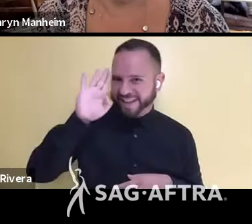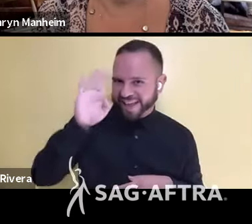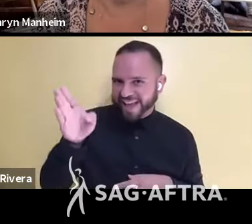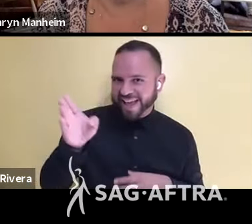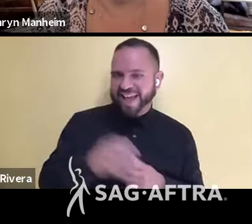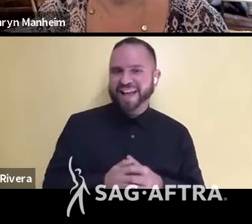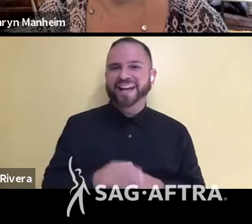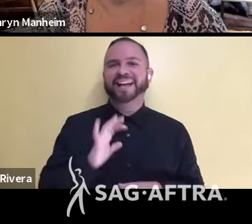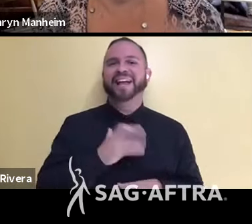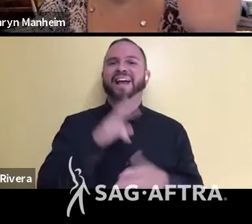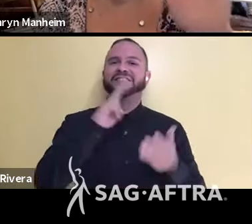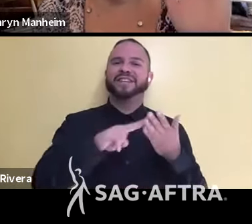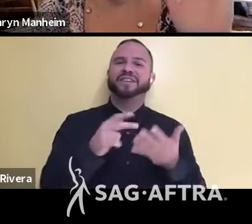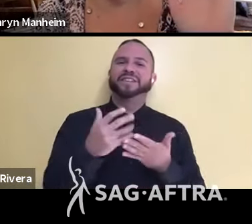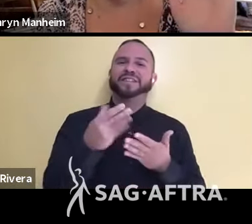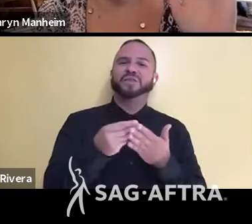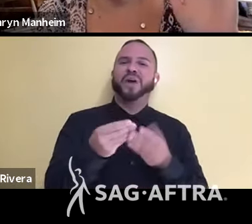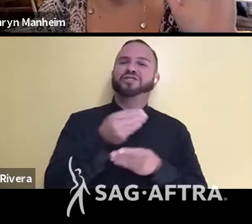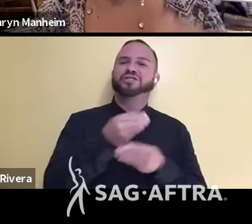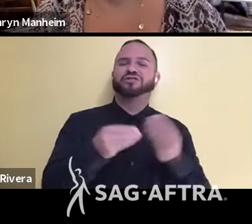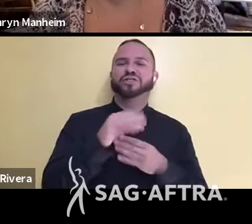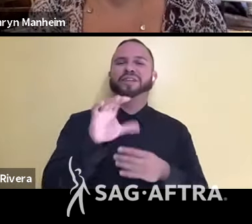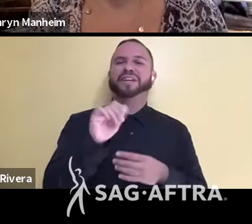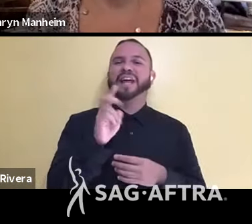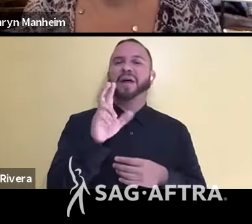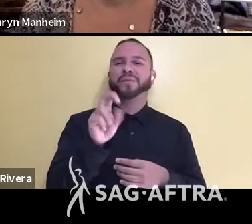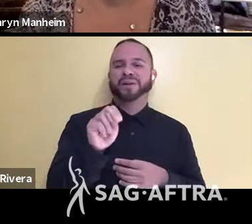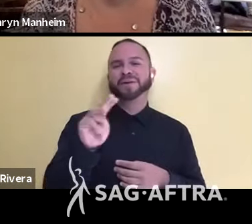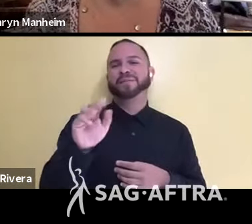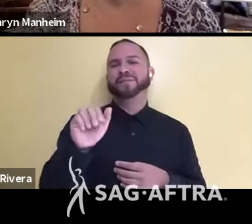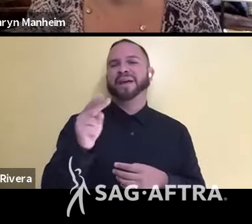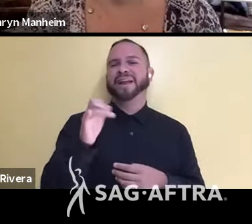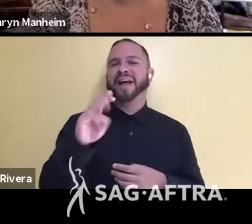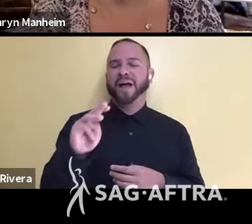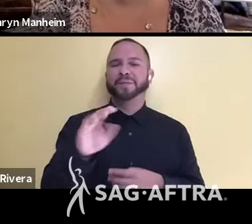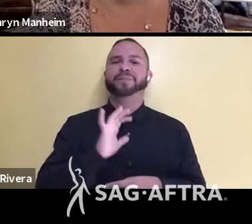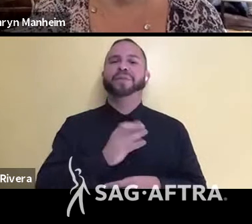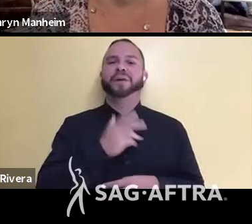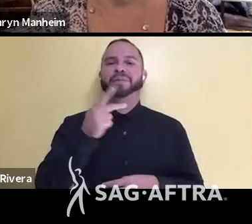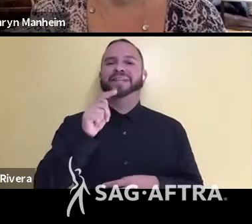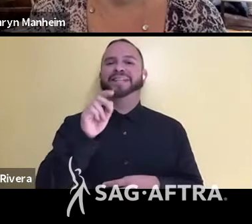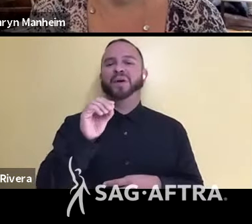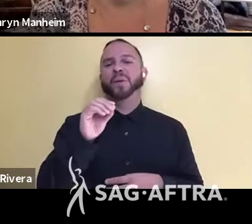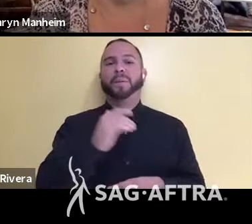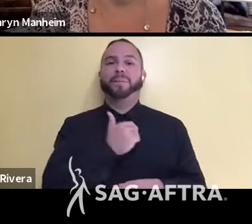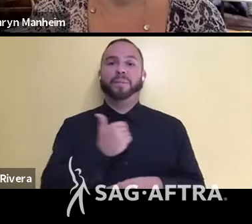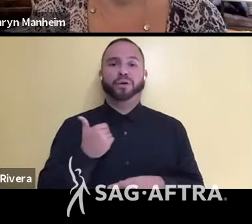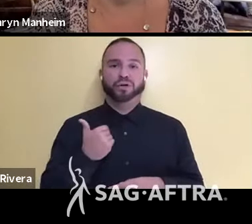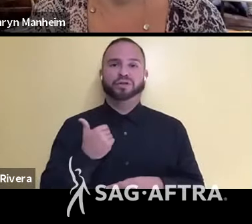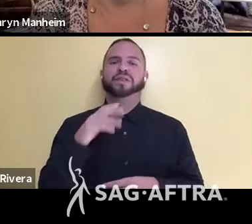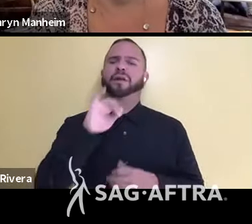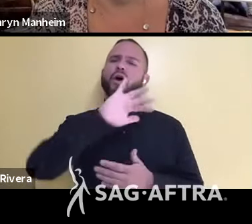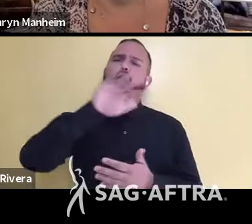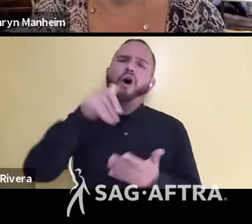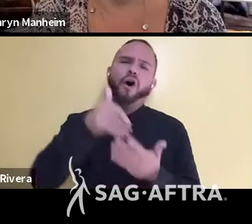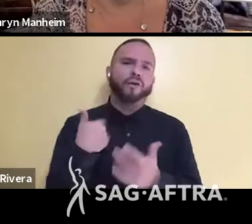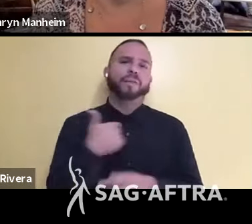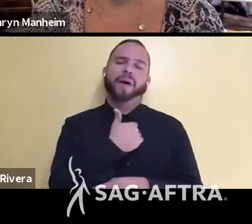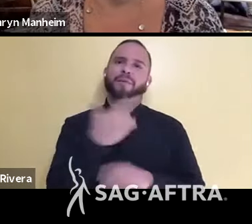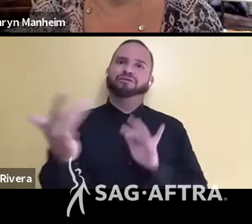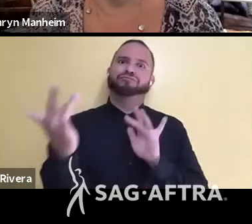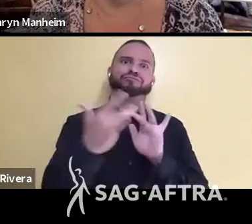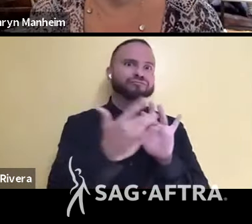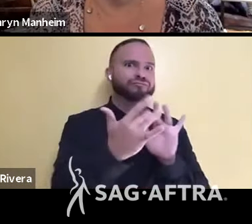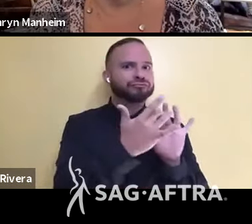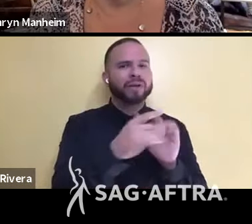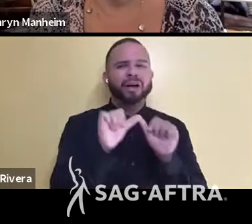Secretary Treasurer, Cameron Manheim. Hello, Cameron. As well as our PTEO members and all the members actually who reach out and